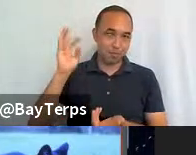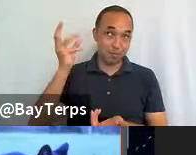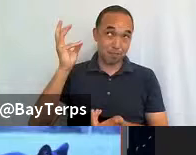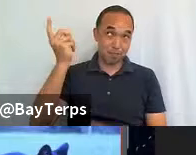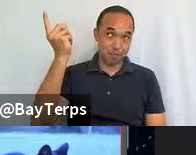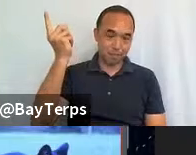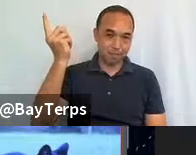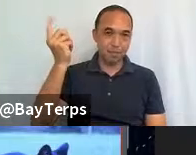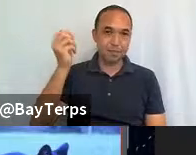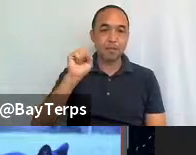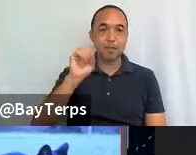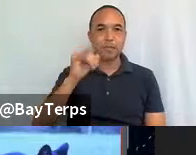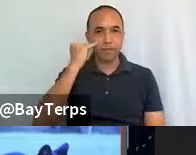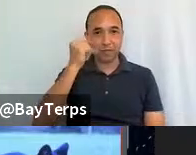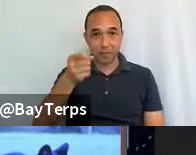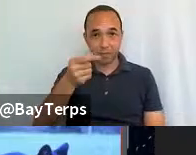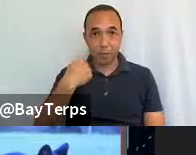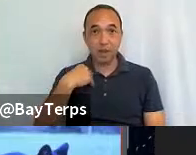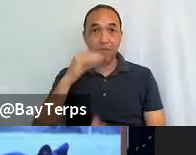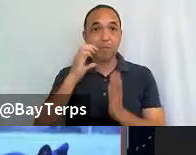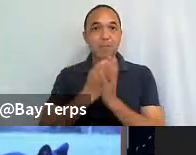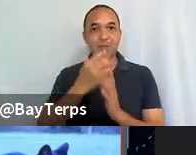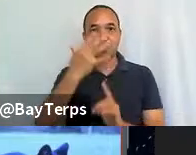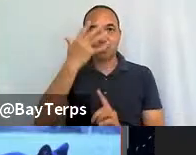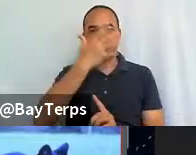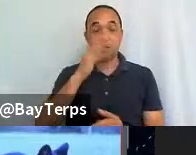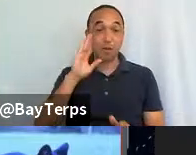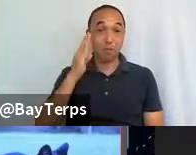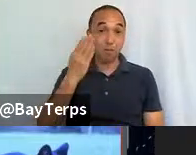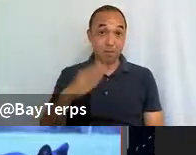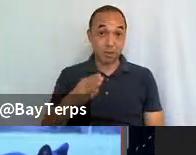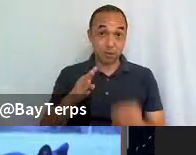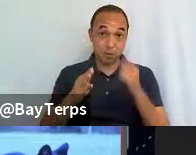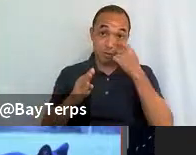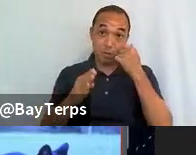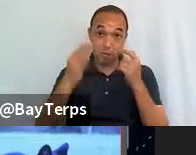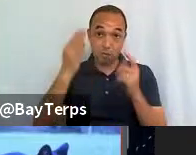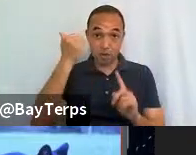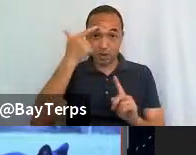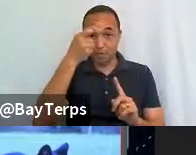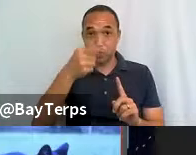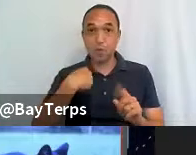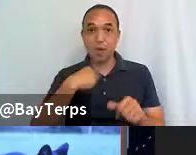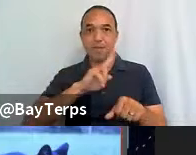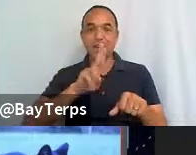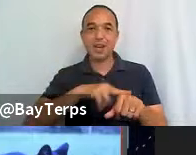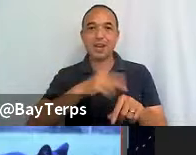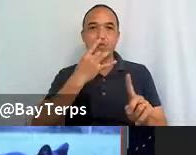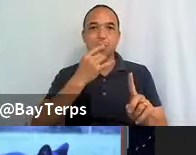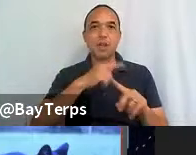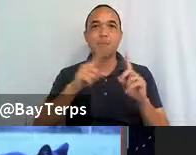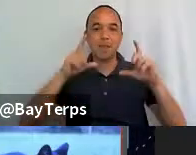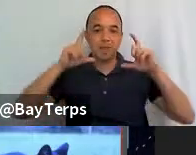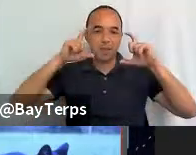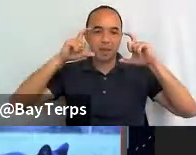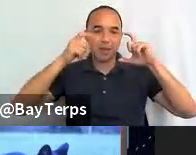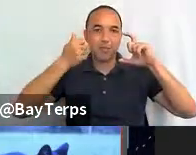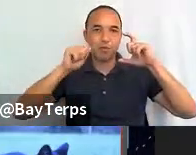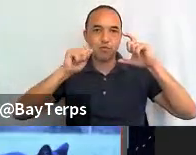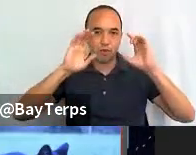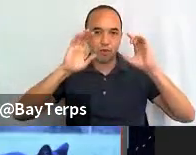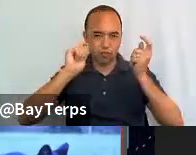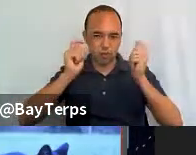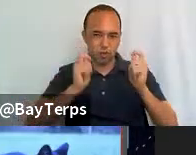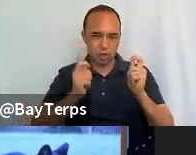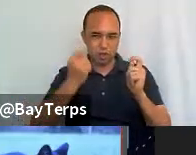out looking blue like this, it's because you had natural light, but your camera was trying to adjust